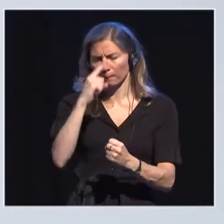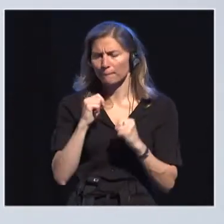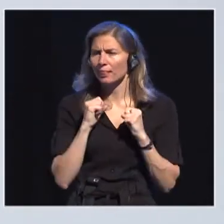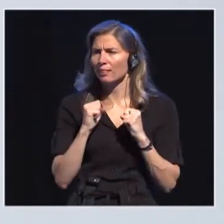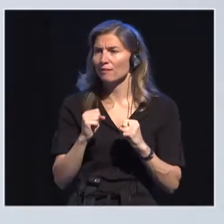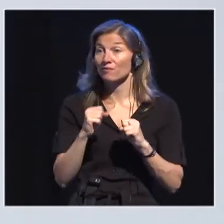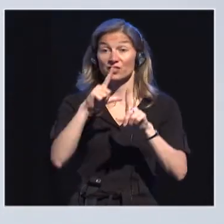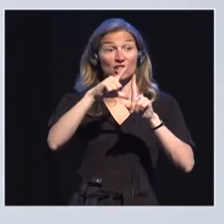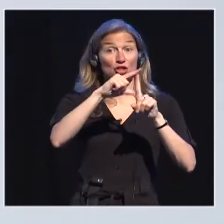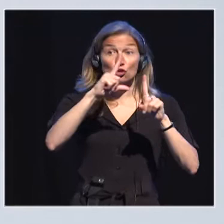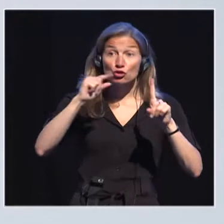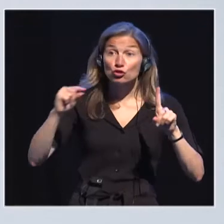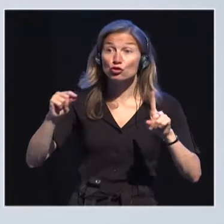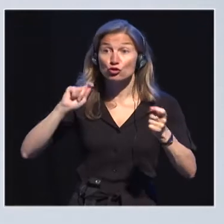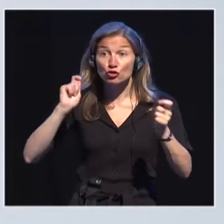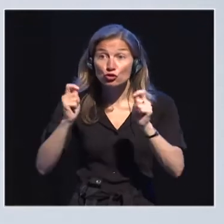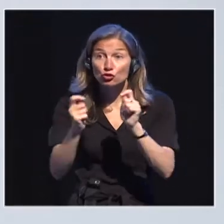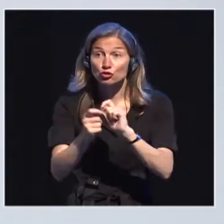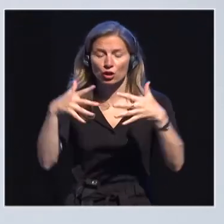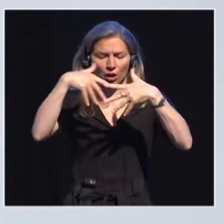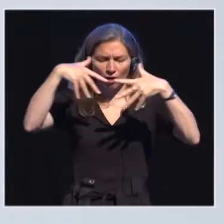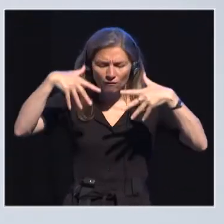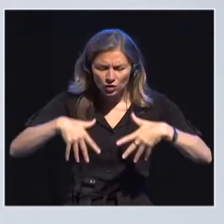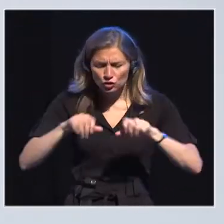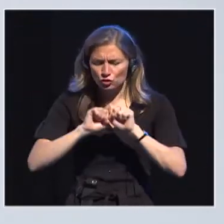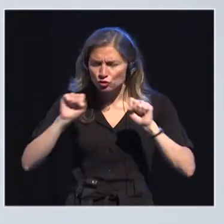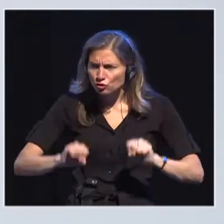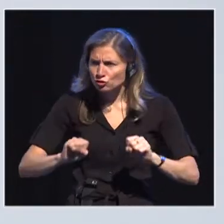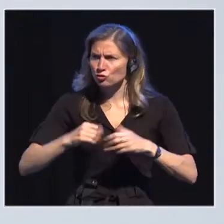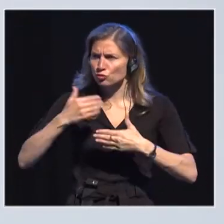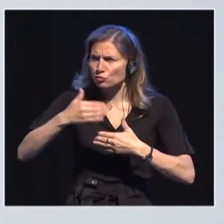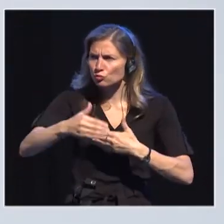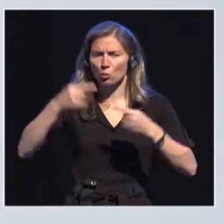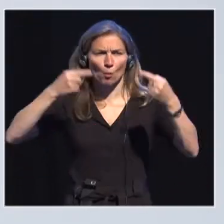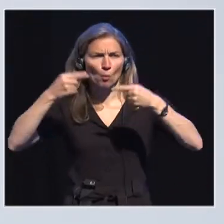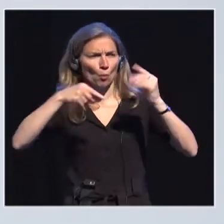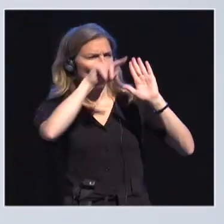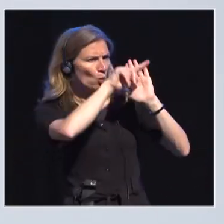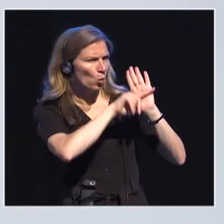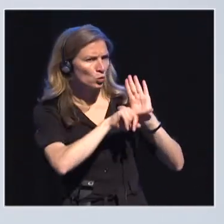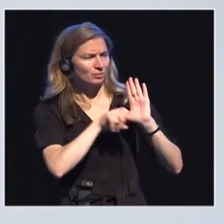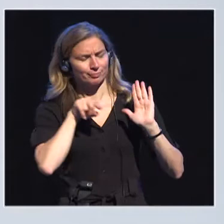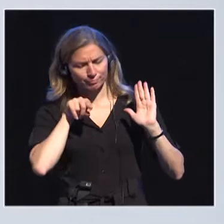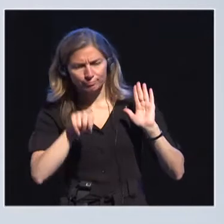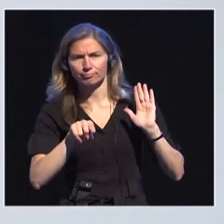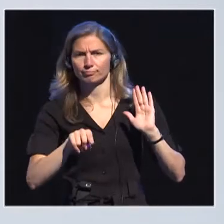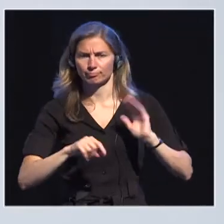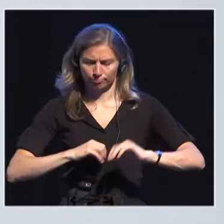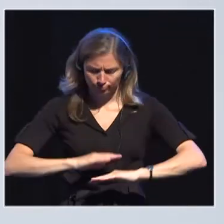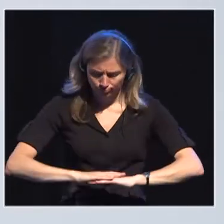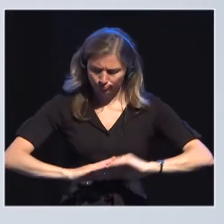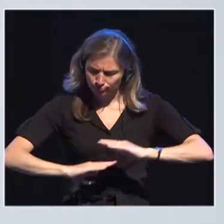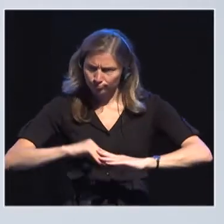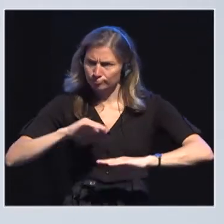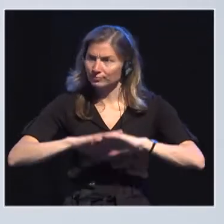that digitalization, the infrastructure, and the policy are the foundational building blocks upon which